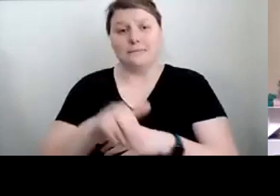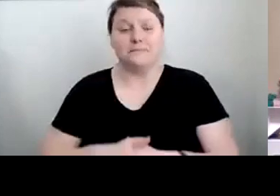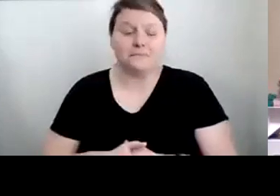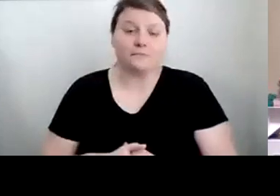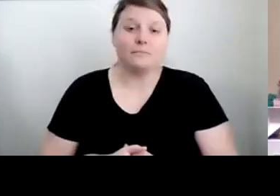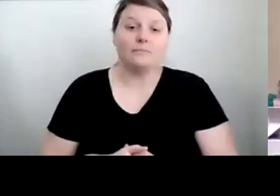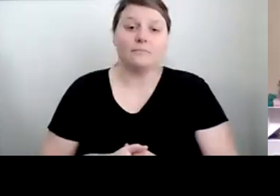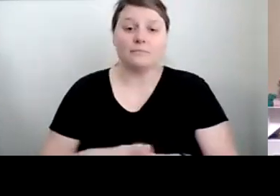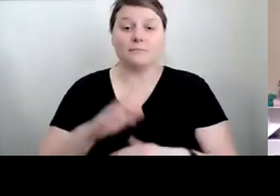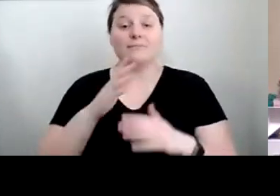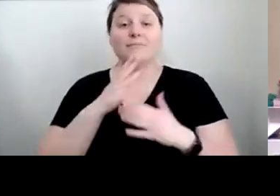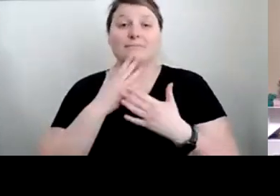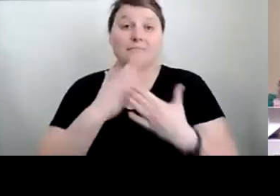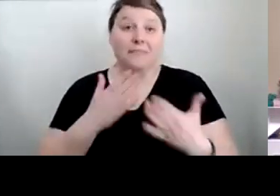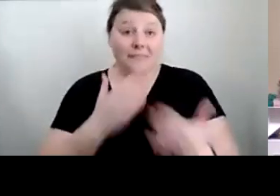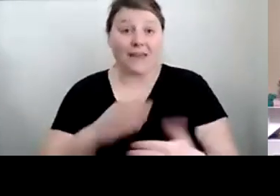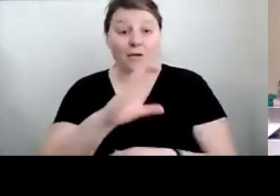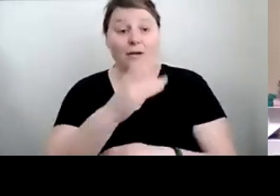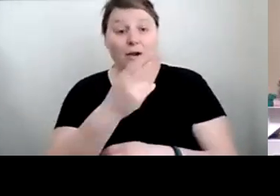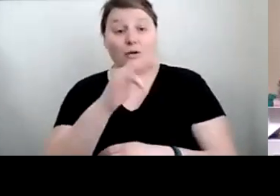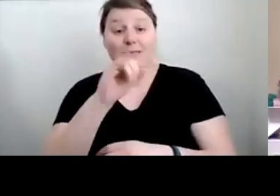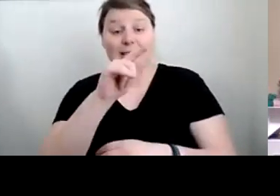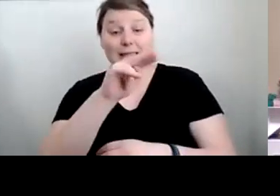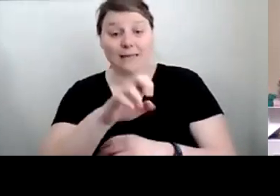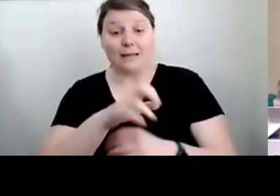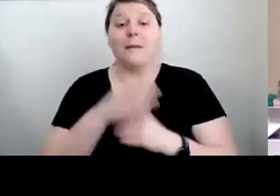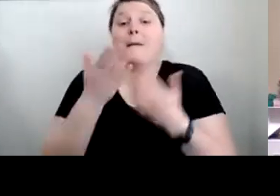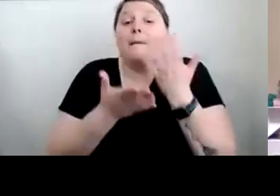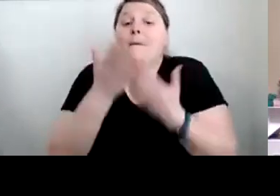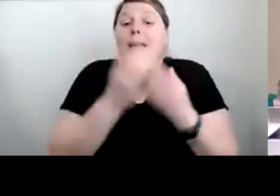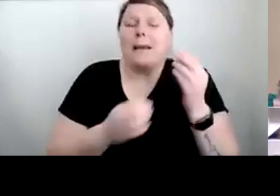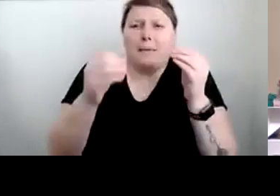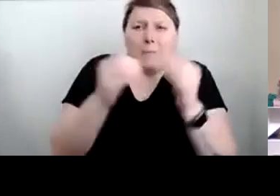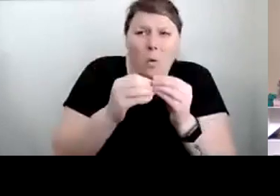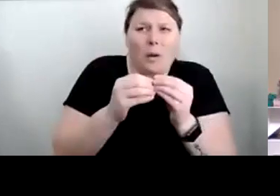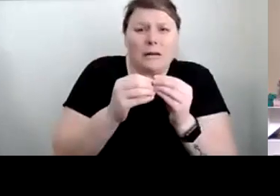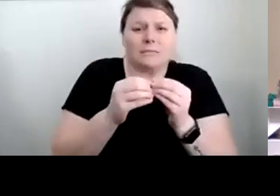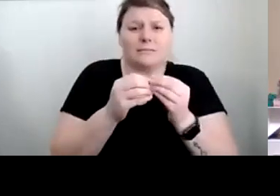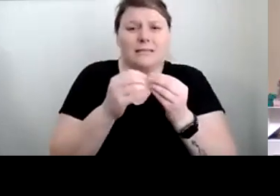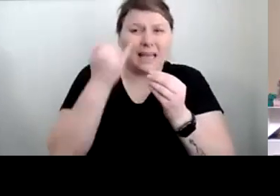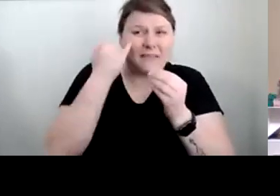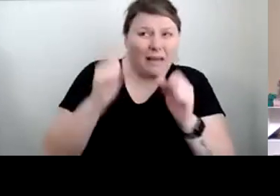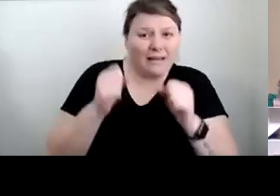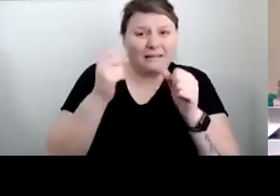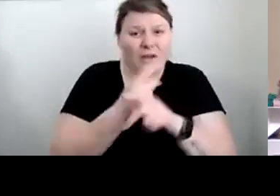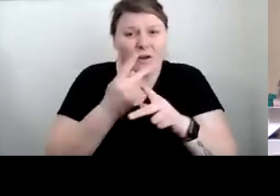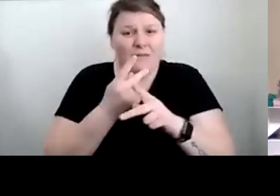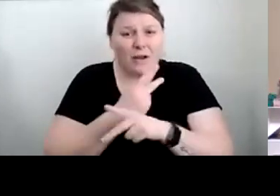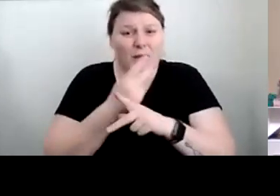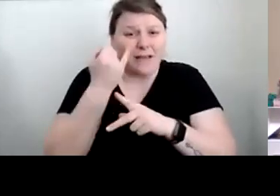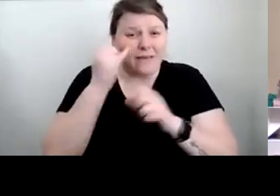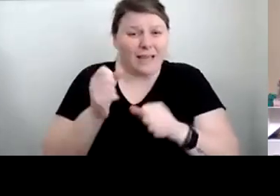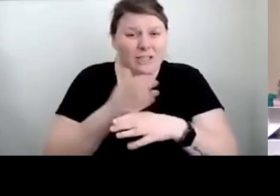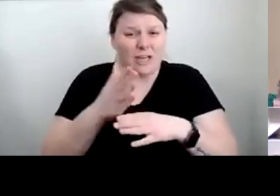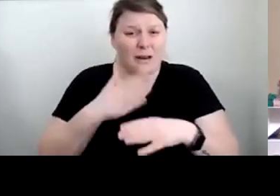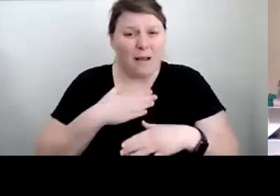So thank you, Christine. And maybe there's a little bit more ado as I try to figure out if I can actually share my screen. So give me